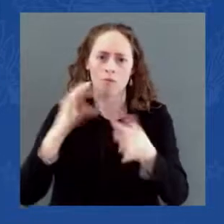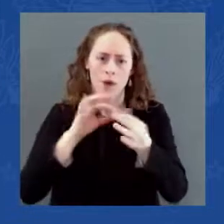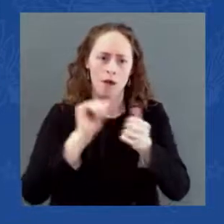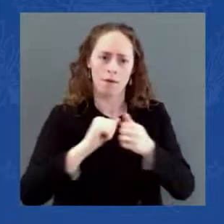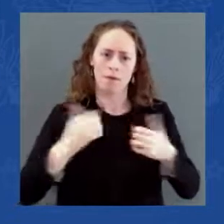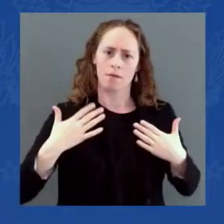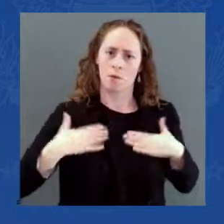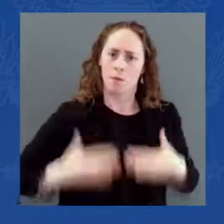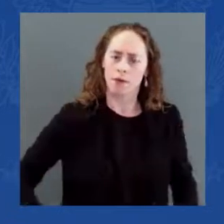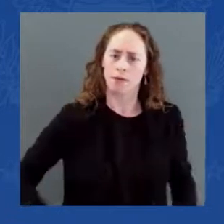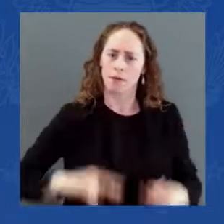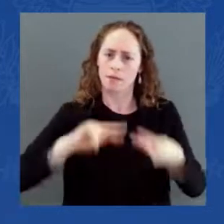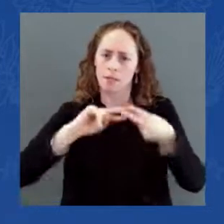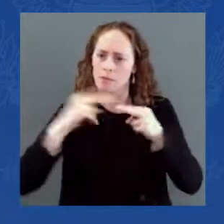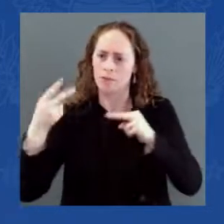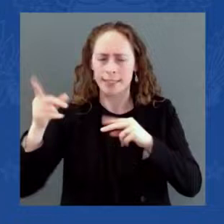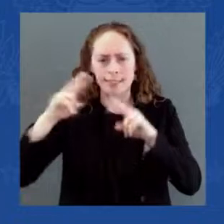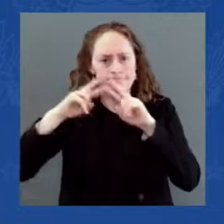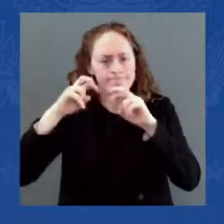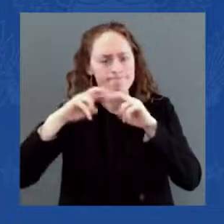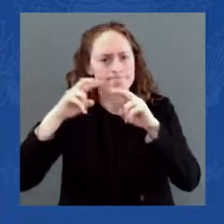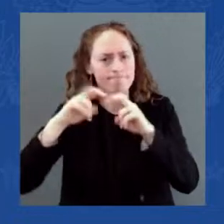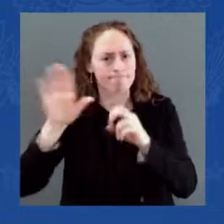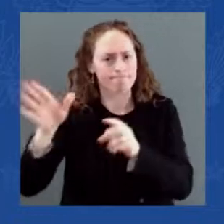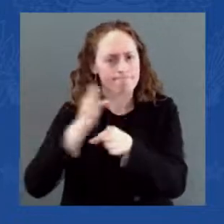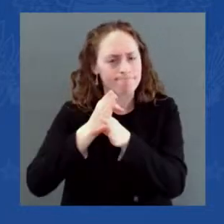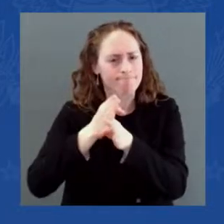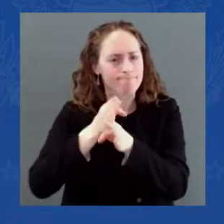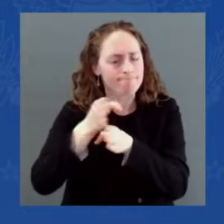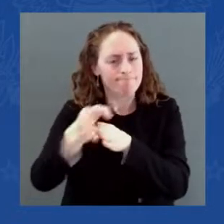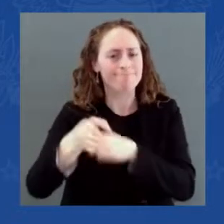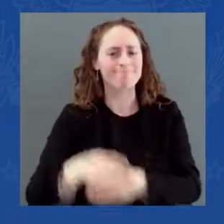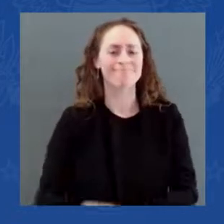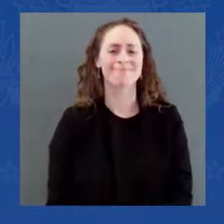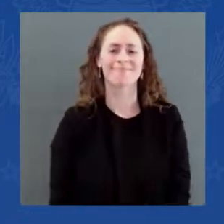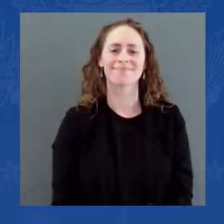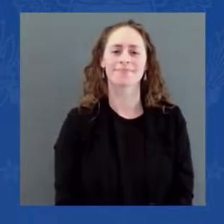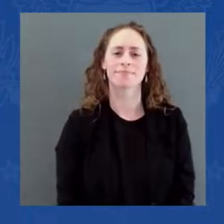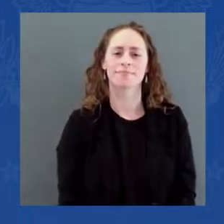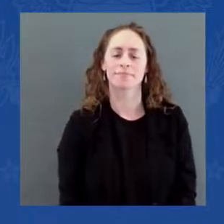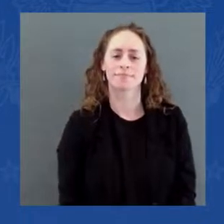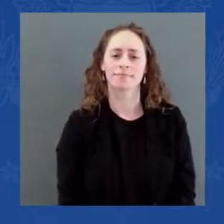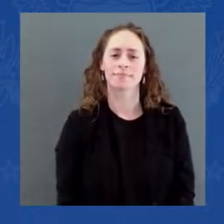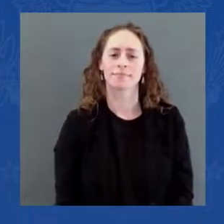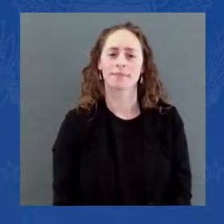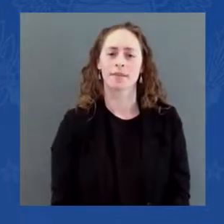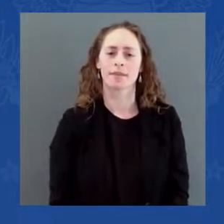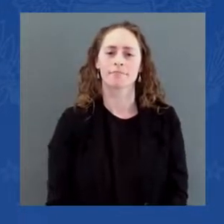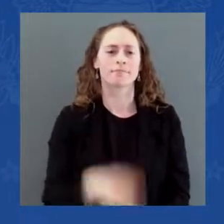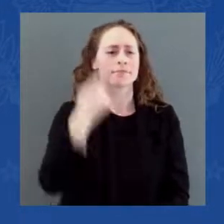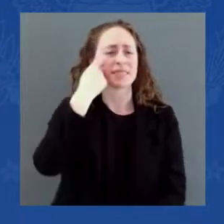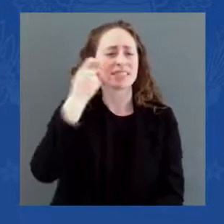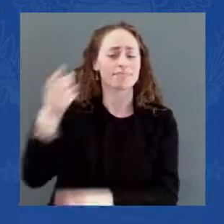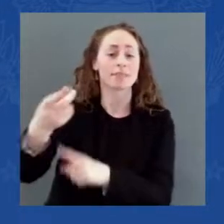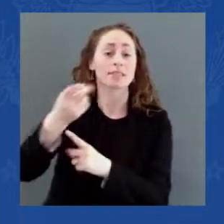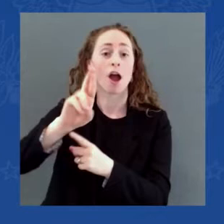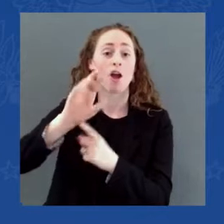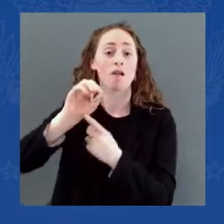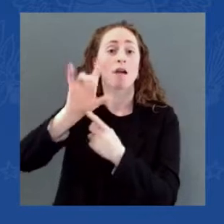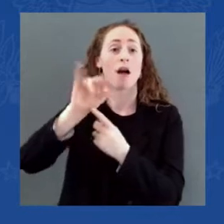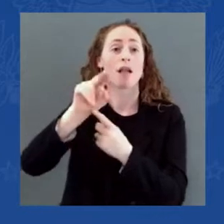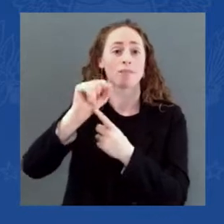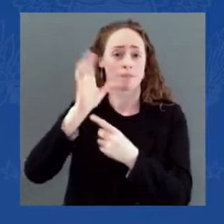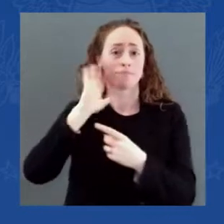tenure. But the good news really is Dr. Collins is going to return to the lab, the National Human Genome